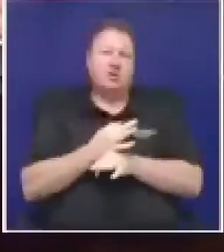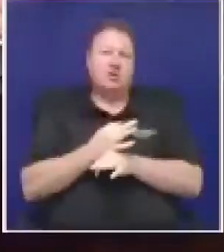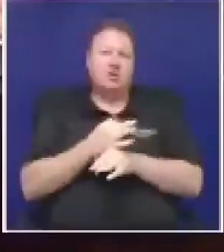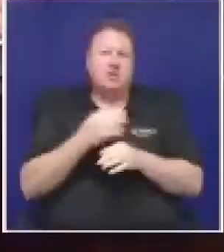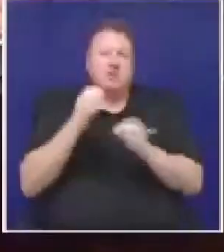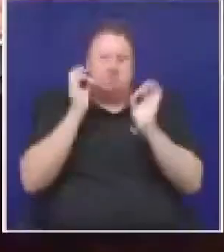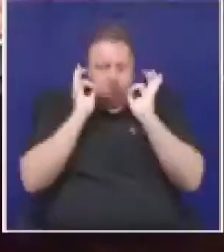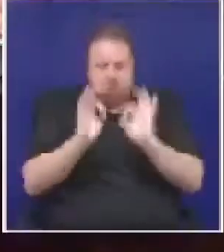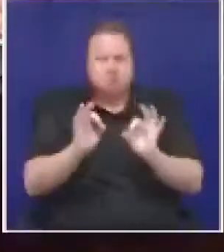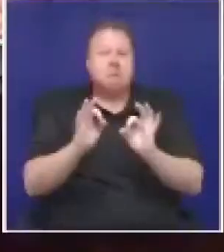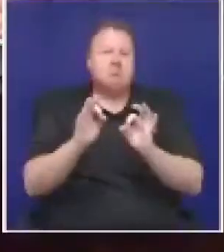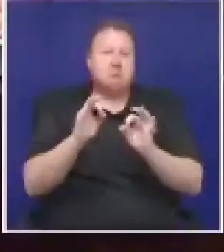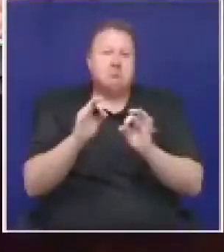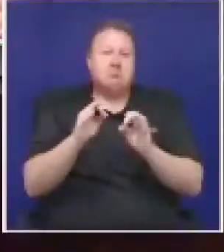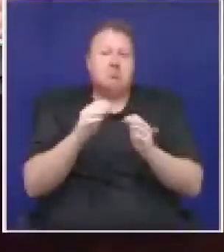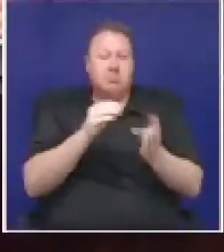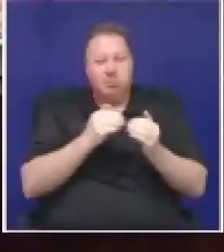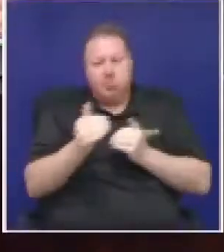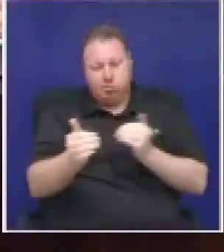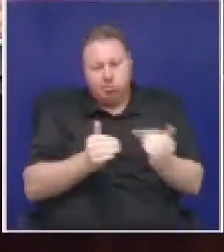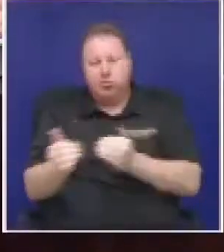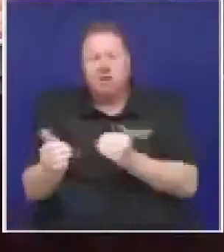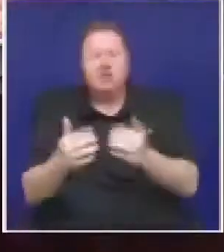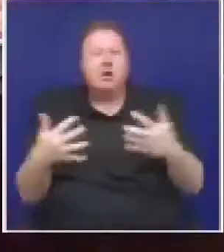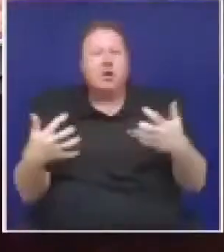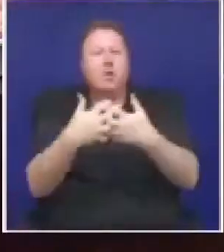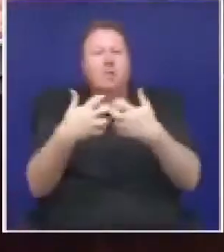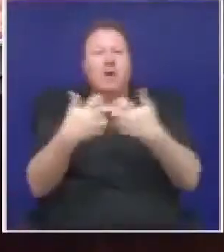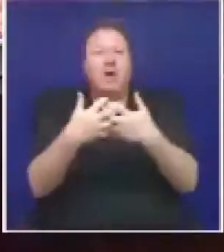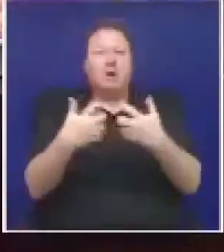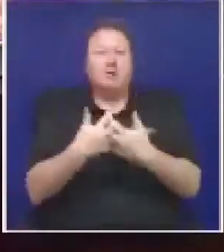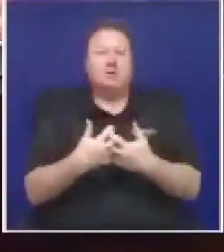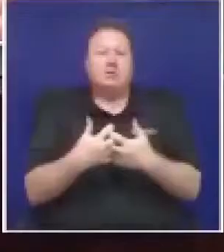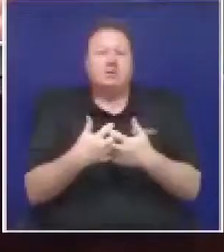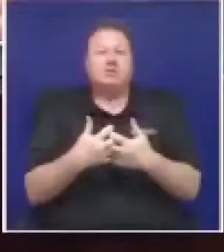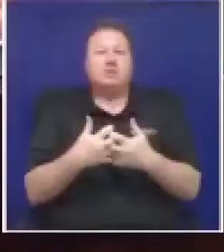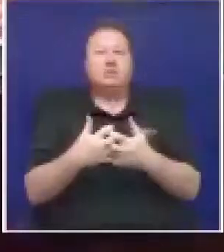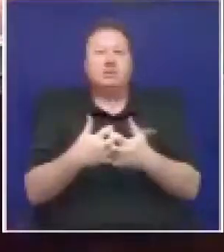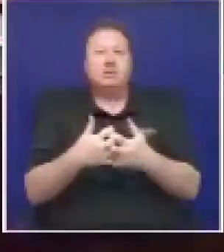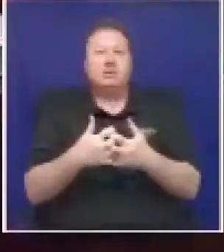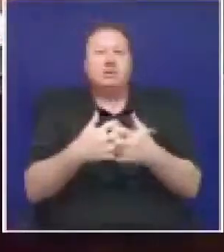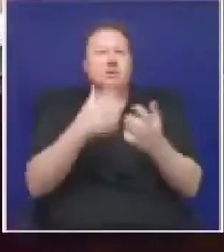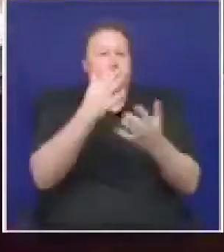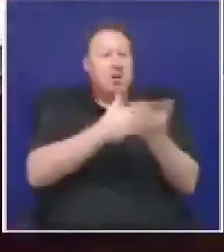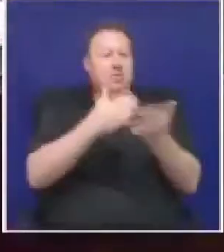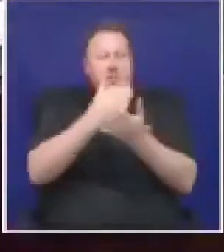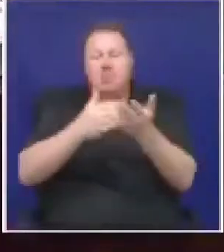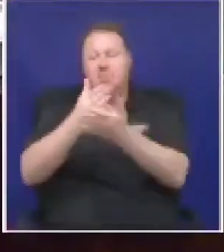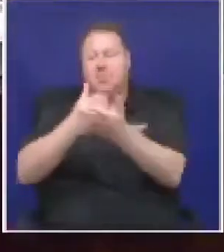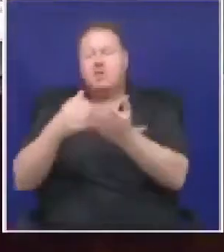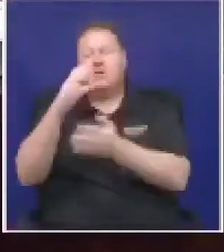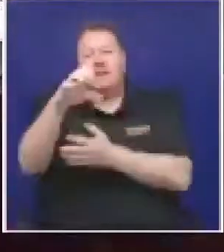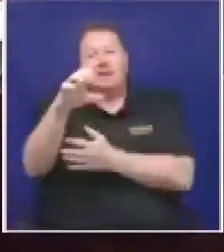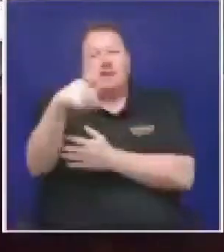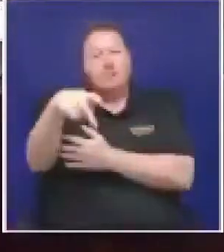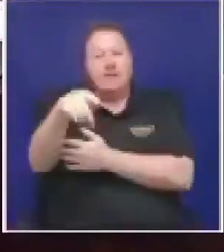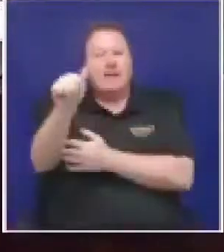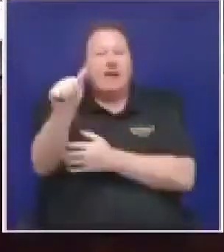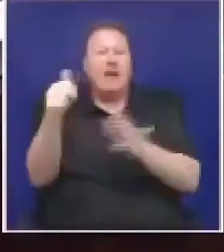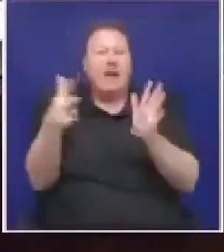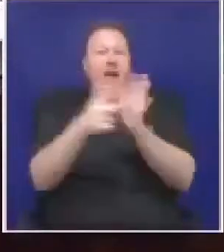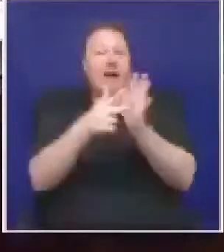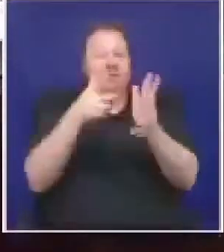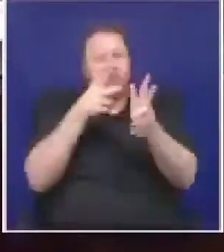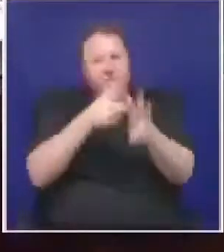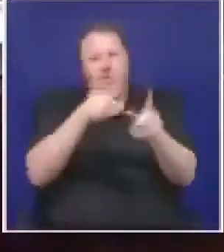properly governed and are in compliance with the provisions of the CPA Act.